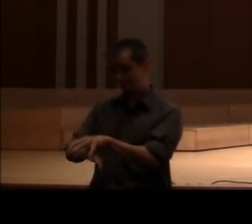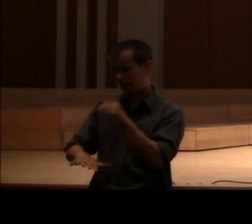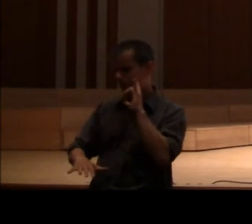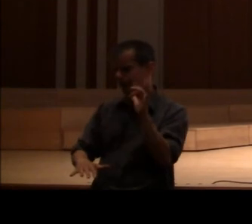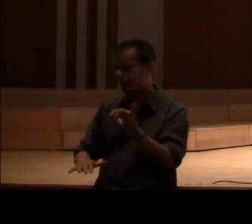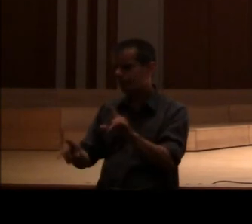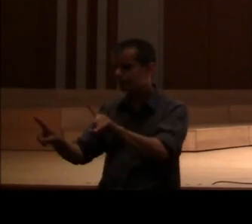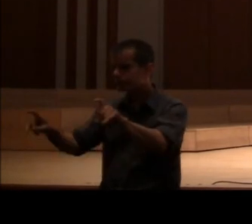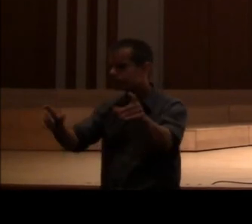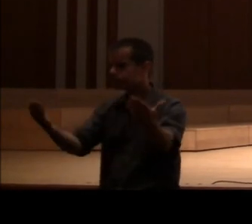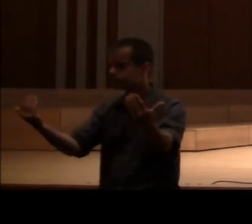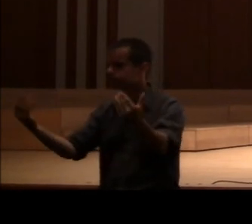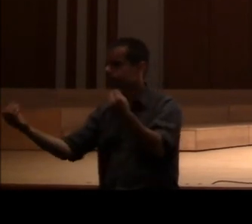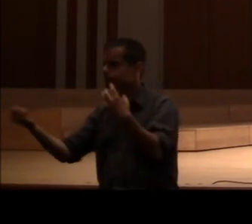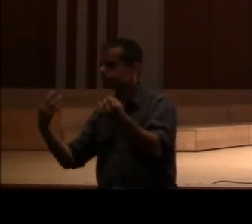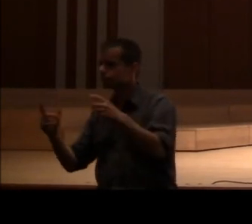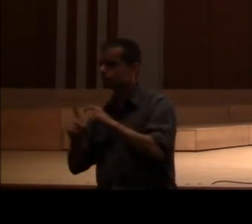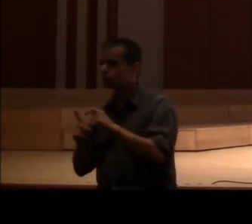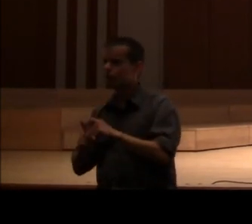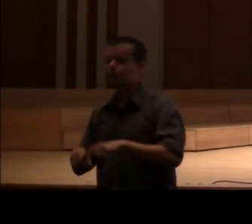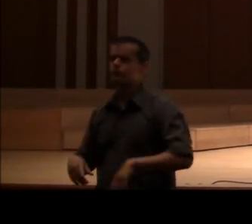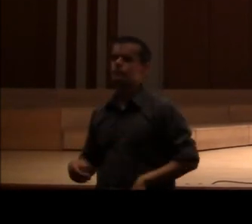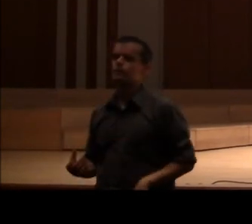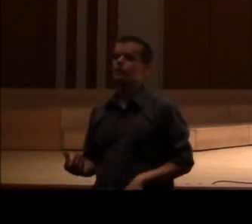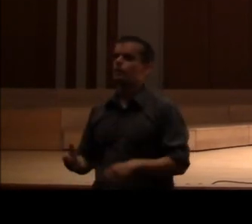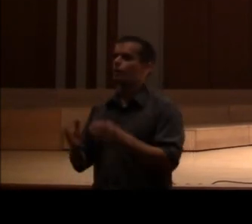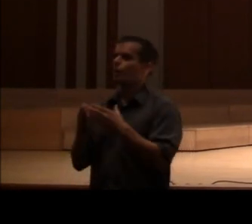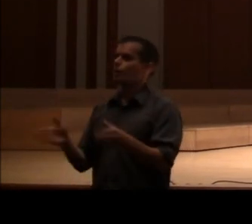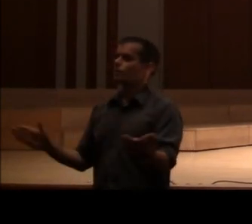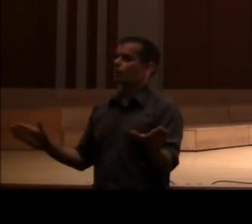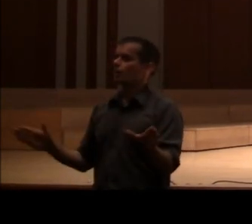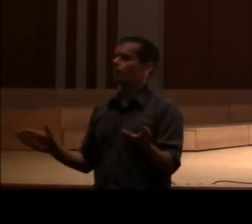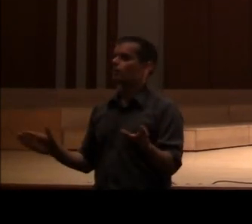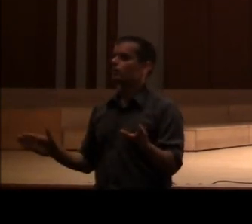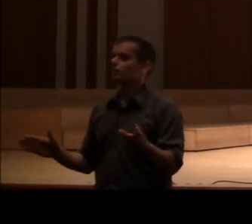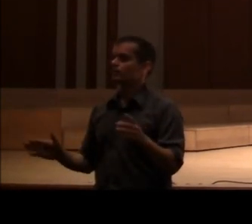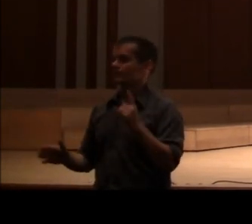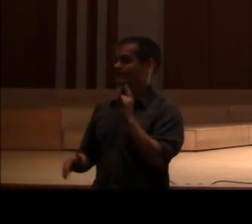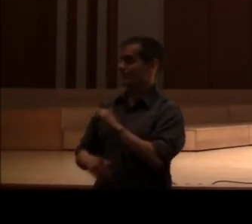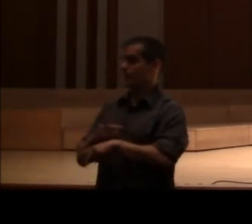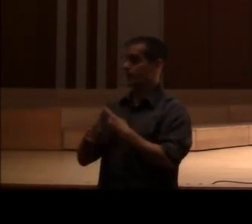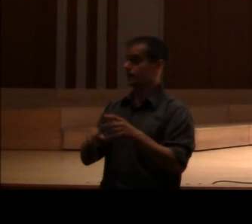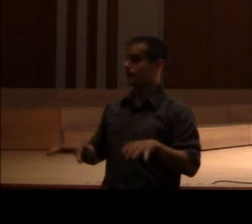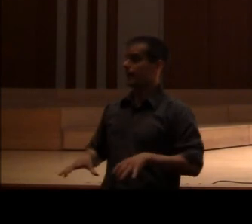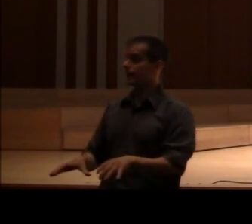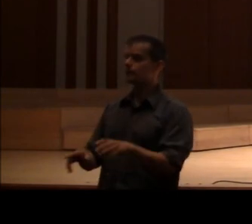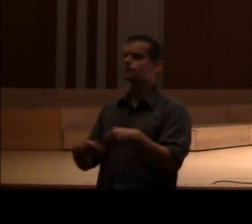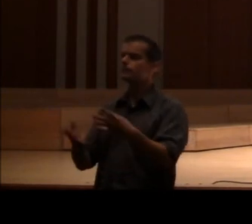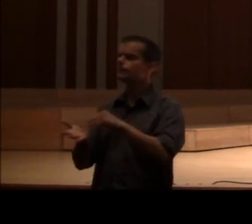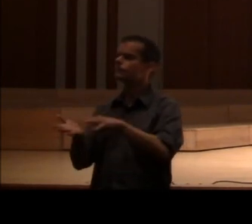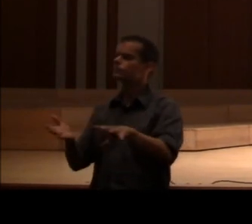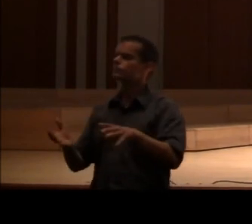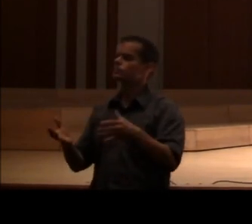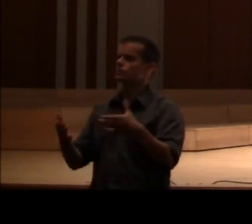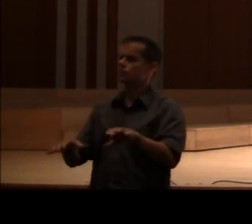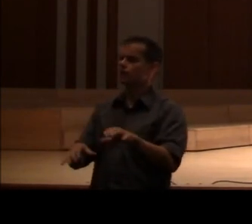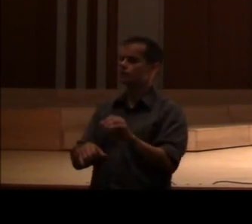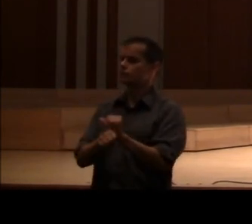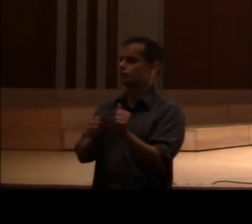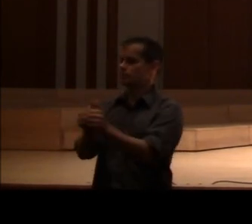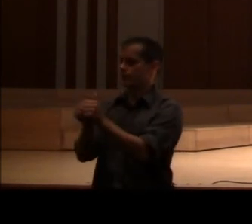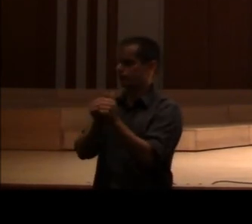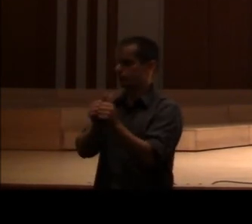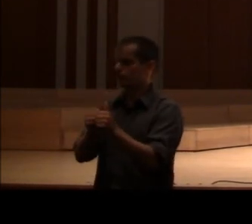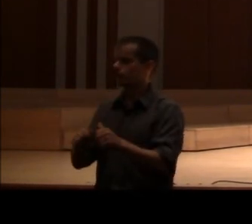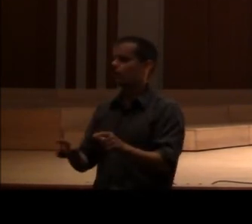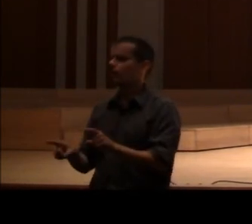really wanted to throw in a fancy word? Overall, I think that an activity like this really gives students a chance to work together, but it also